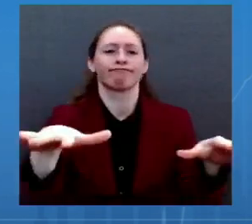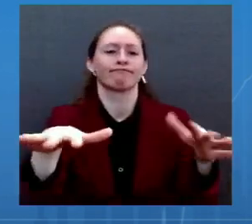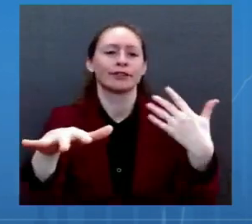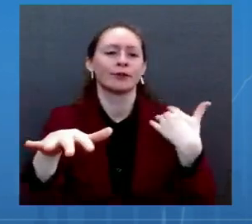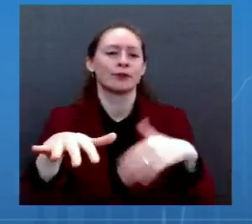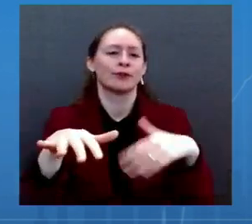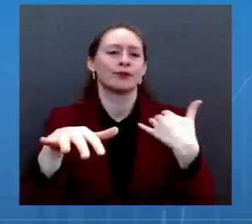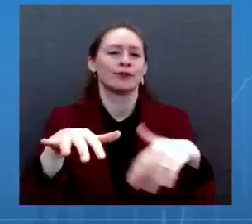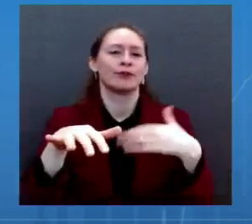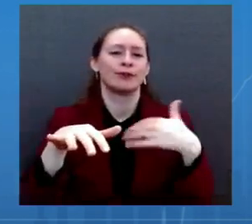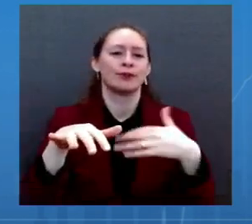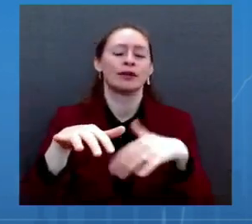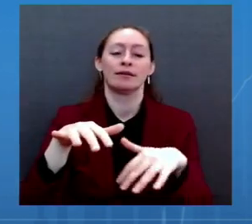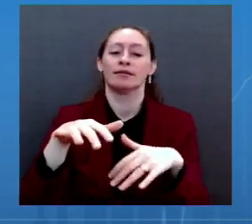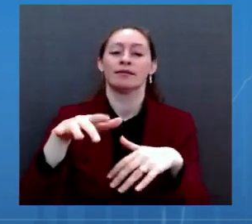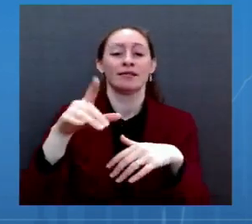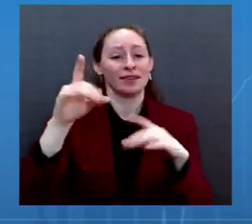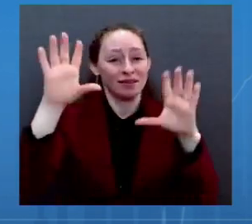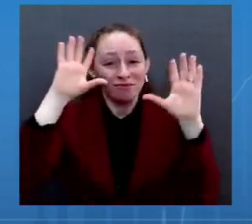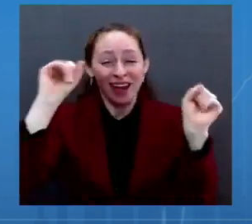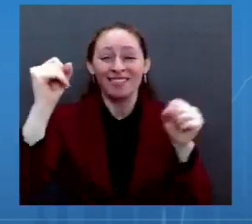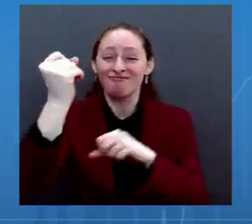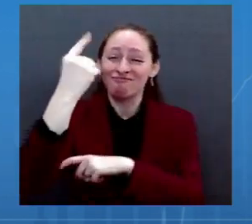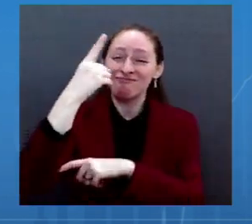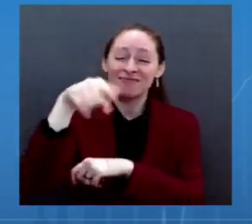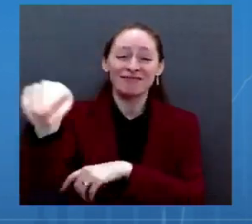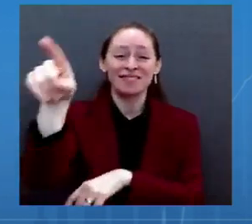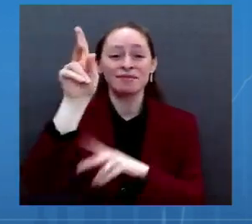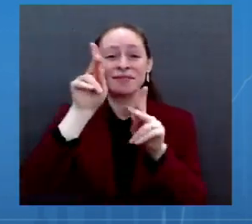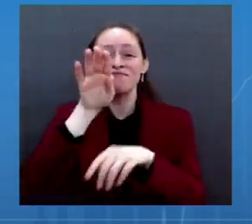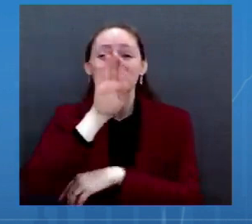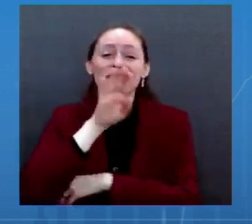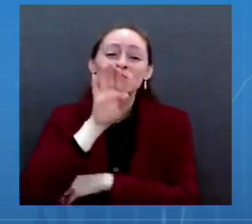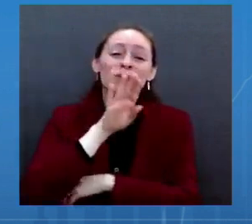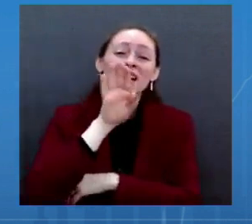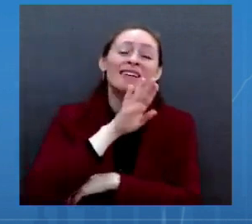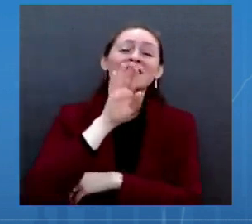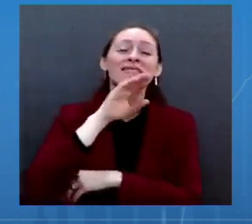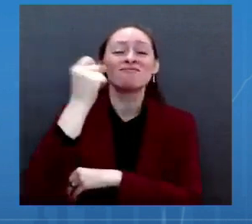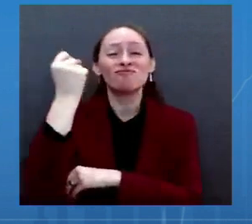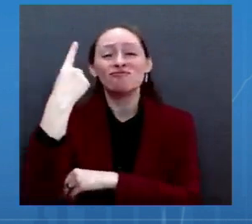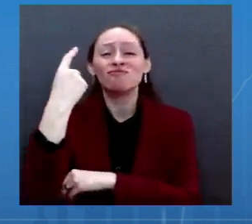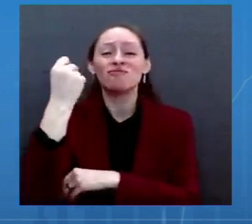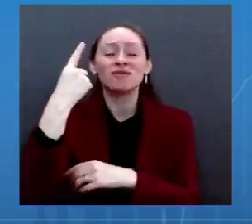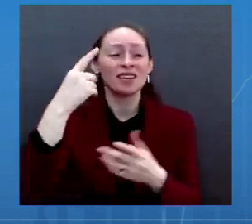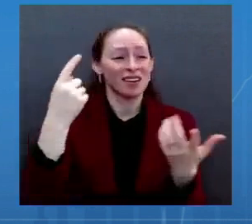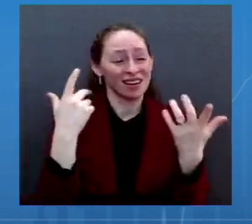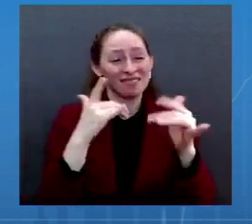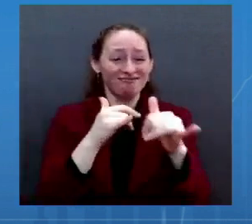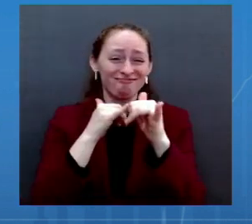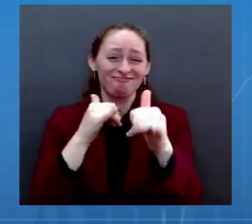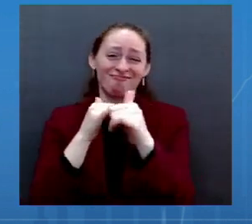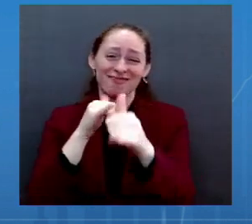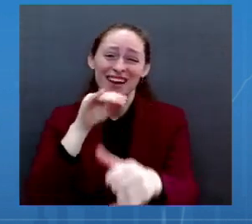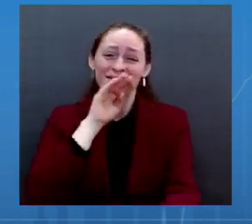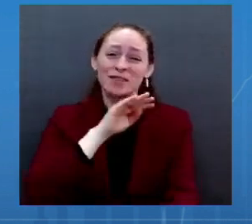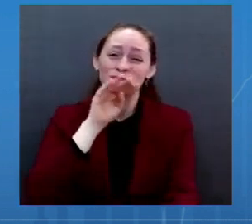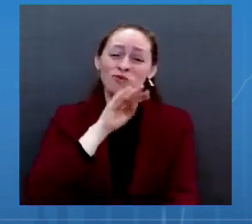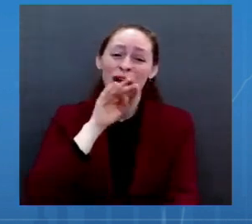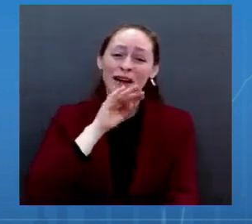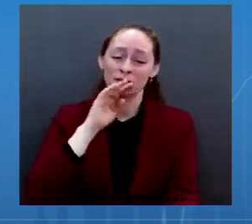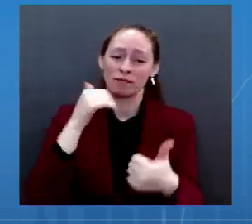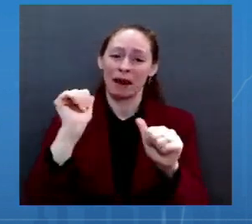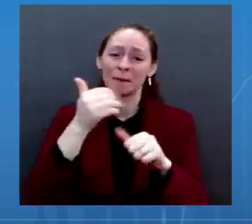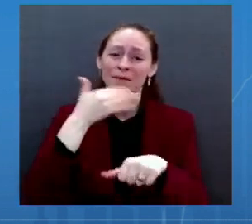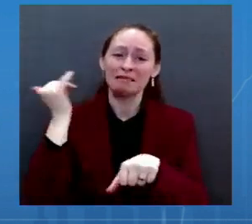parts of the country. So we are working to do all we can, including setting up additional testing